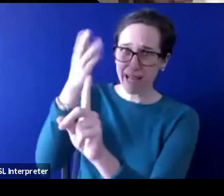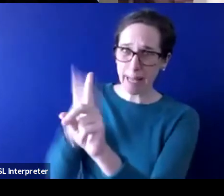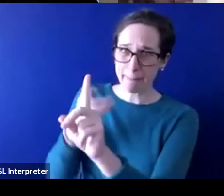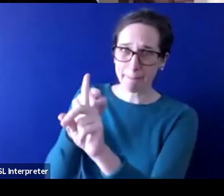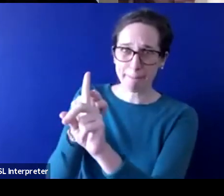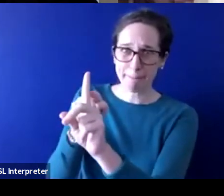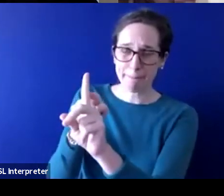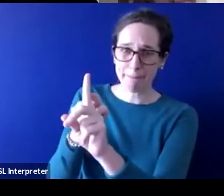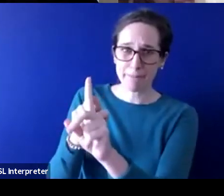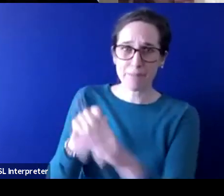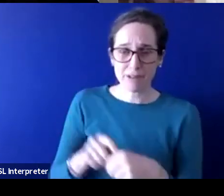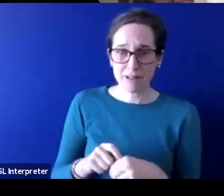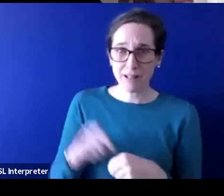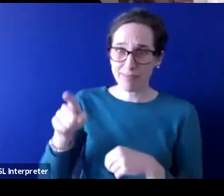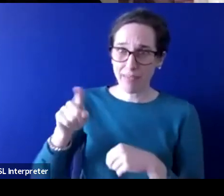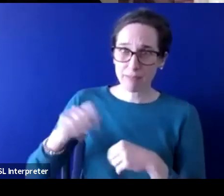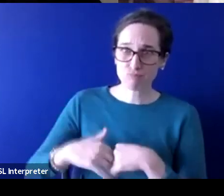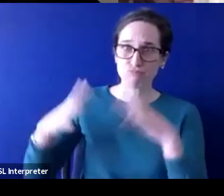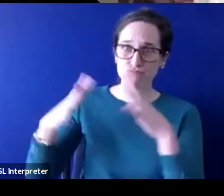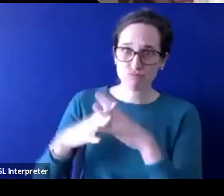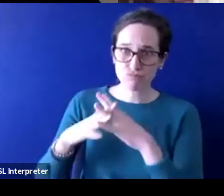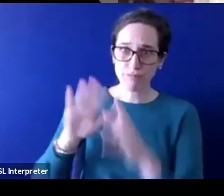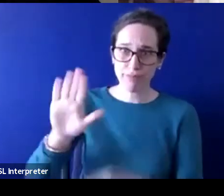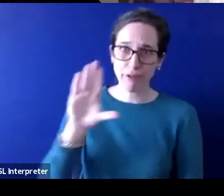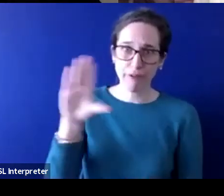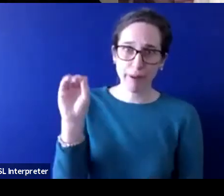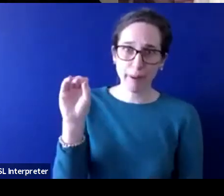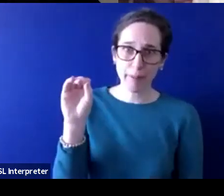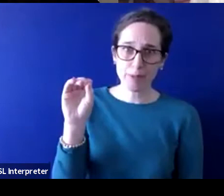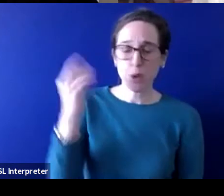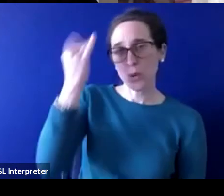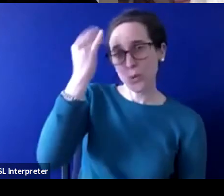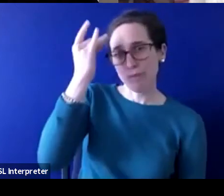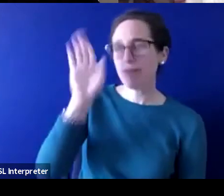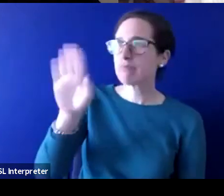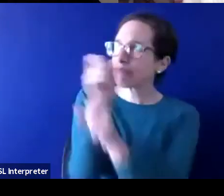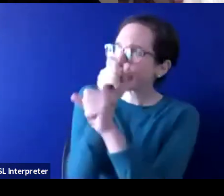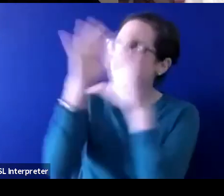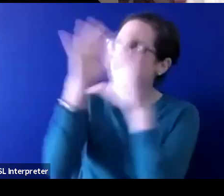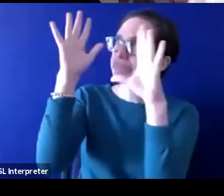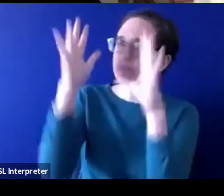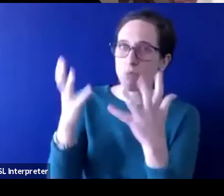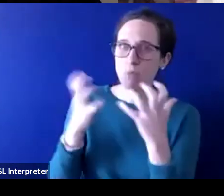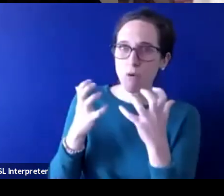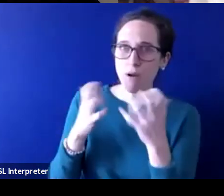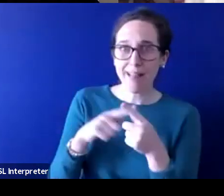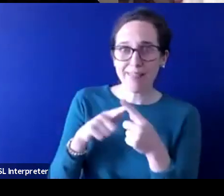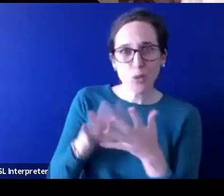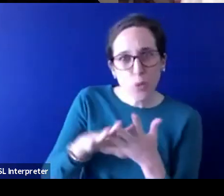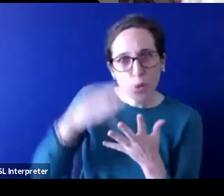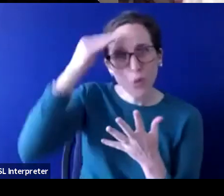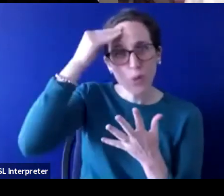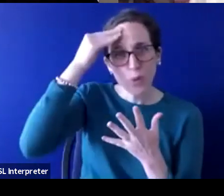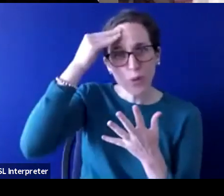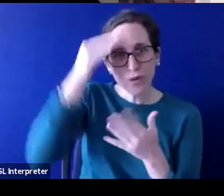people start out with their companies, you start out with this foundation thinking you know what it's going to be. And of course, you don't. You learn, you go through failures, you